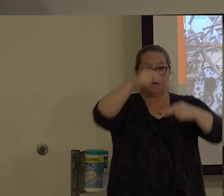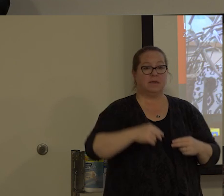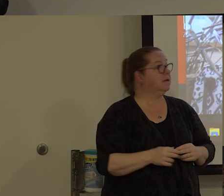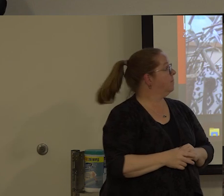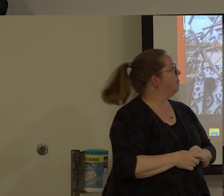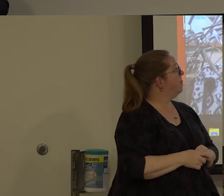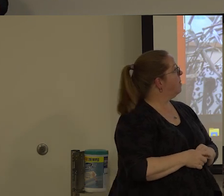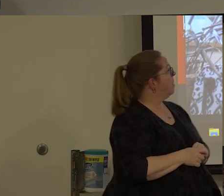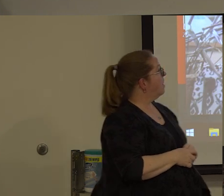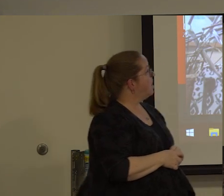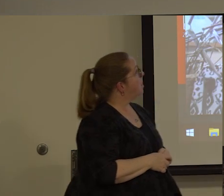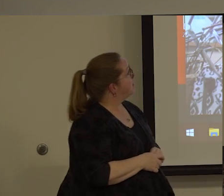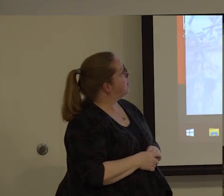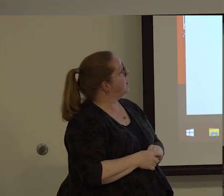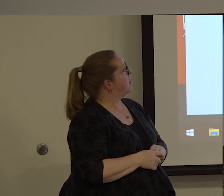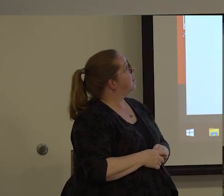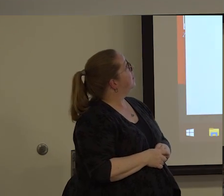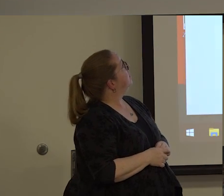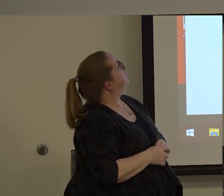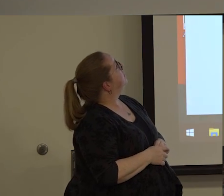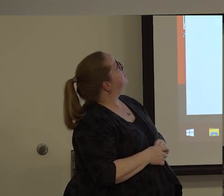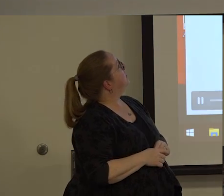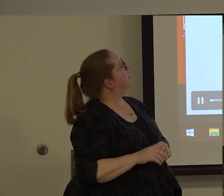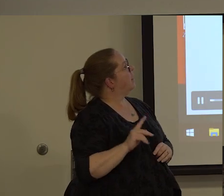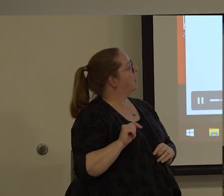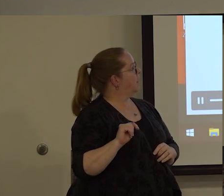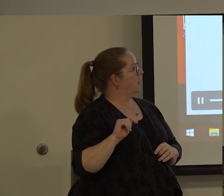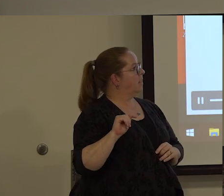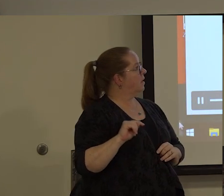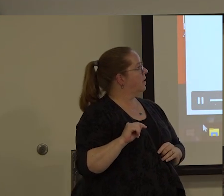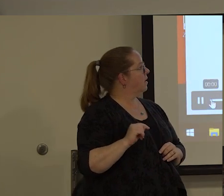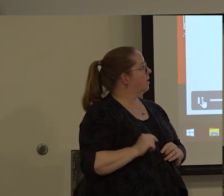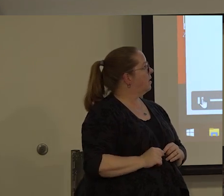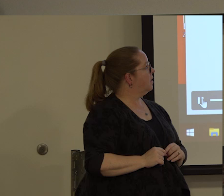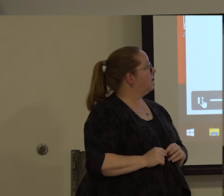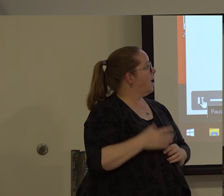my screen not, hold on, let me make sure this shows, okay.